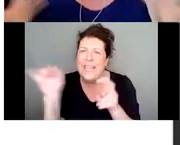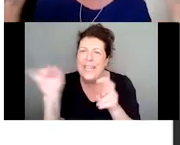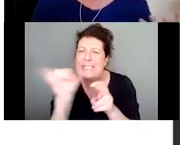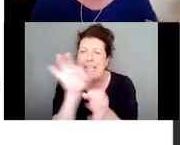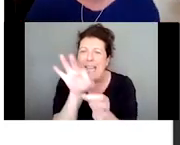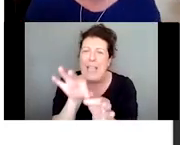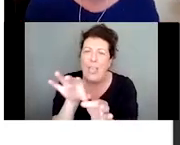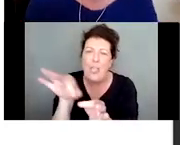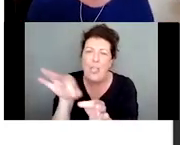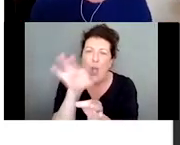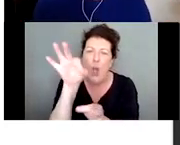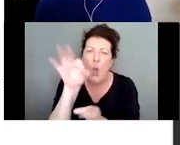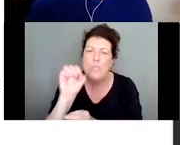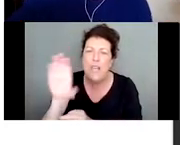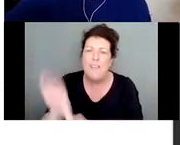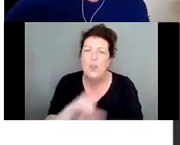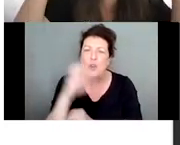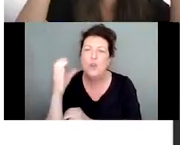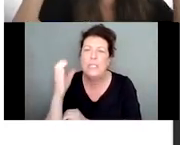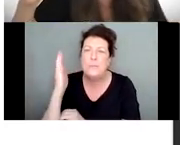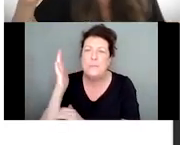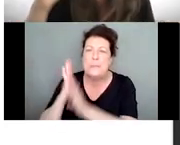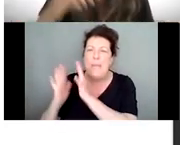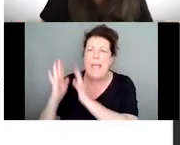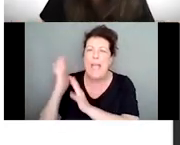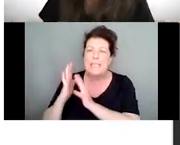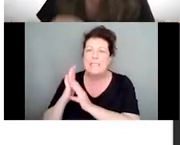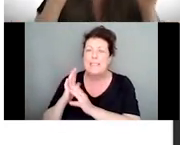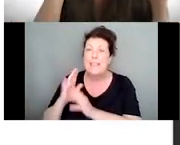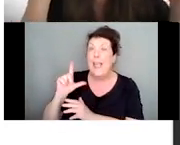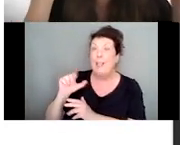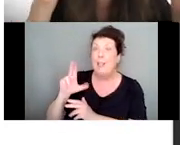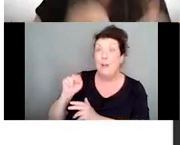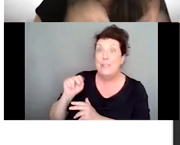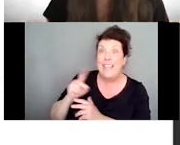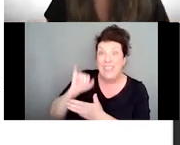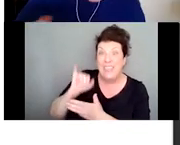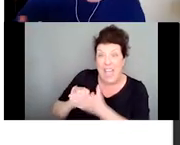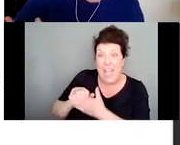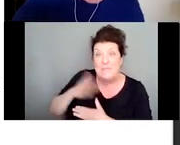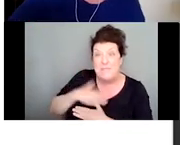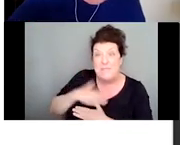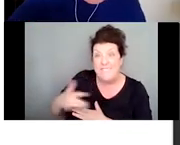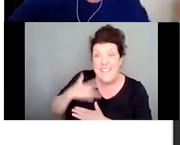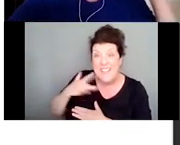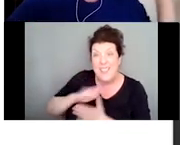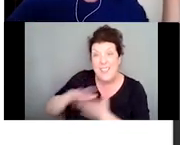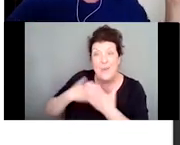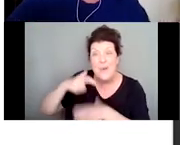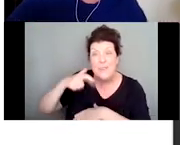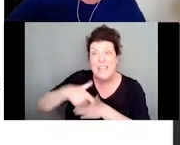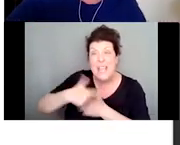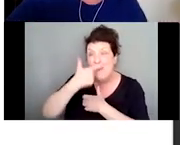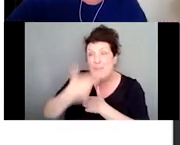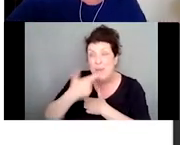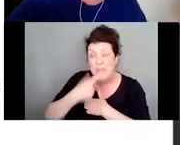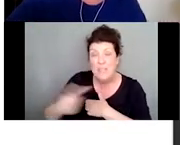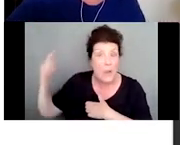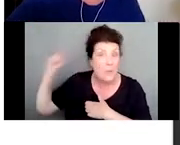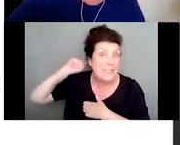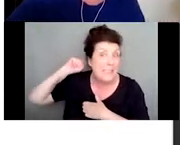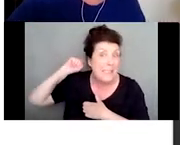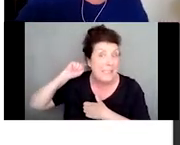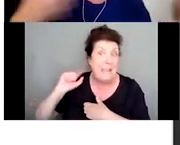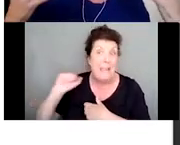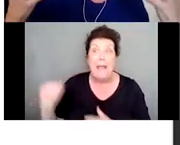I've the whole time I was watching it. was like Christmas Carol. Yeah. Yeah. So I, I think that was probably like my, um,